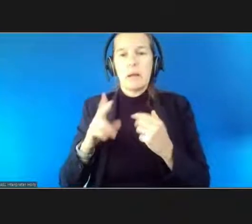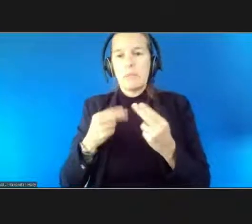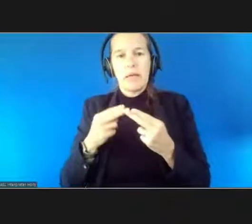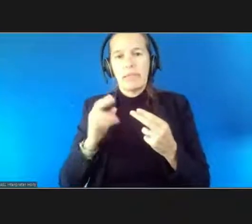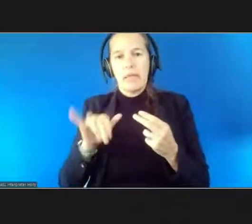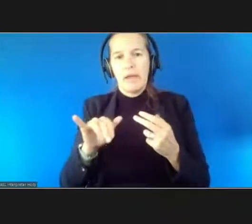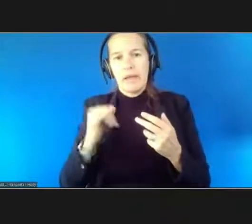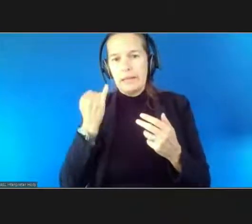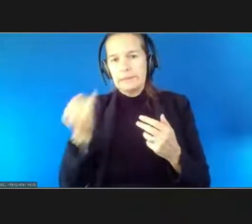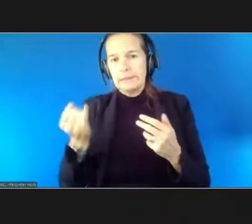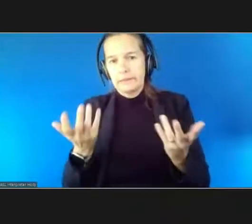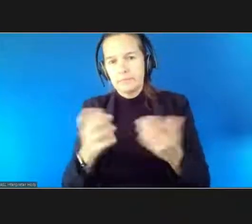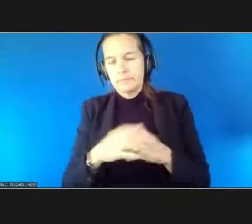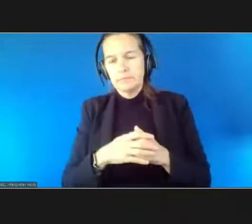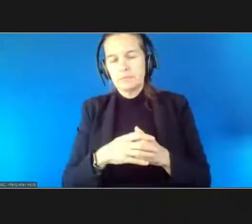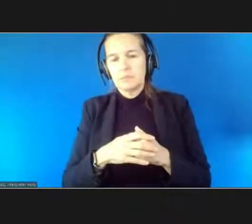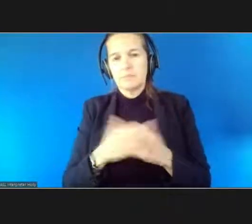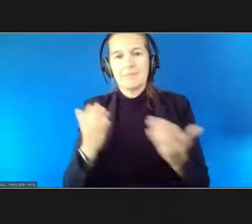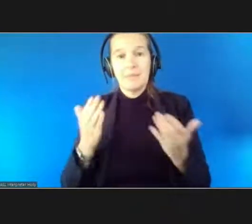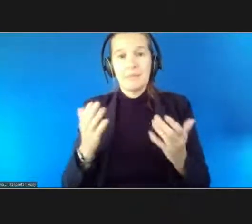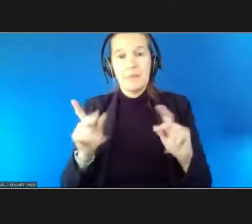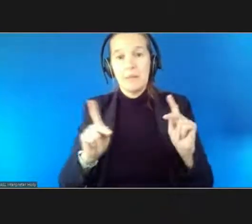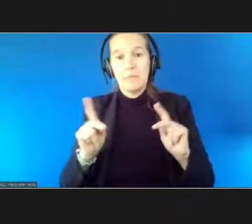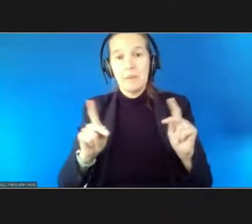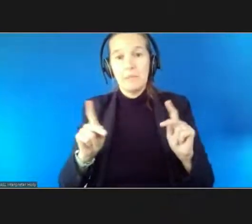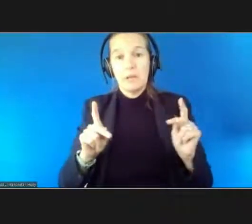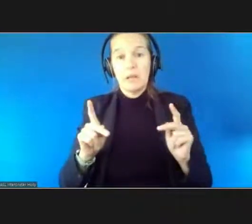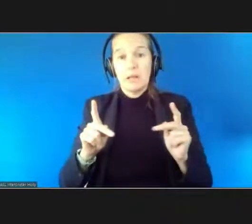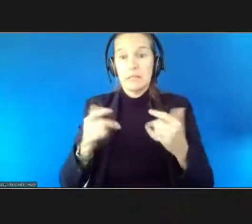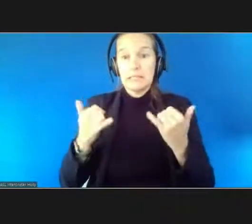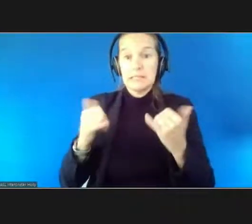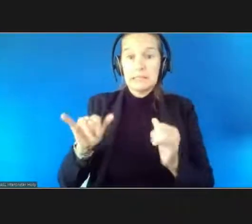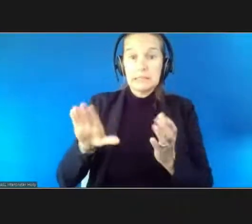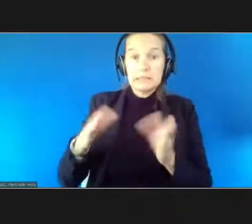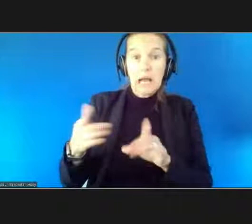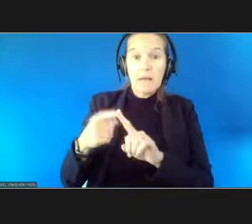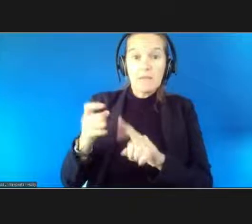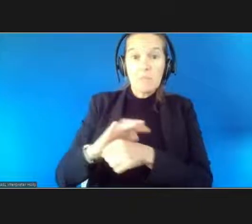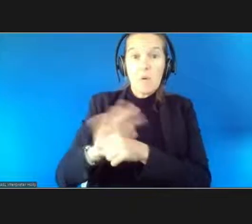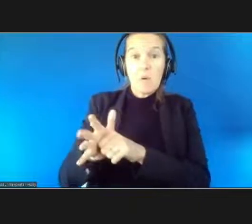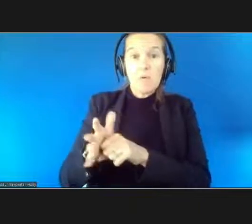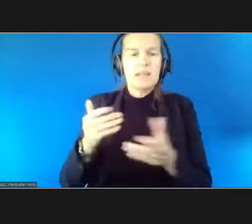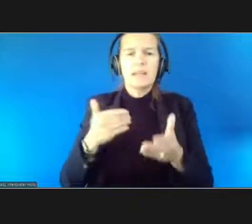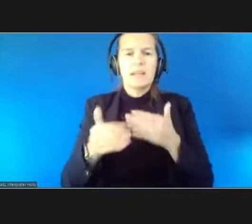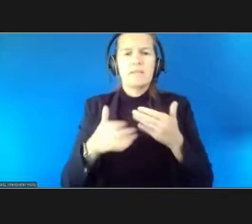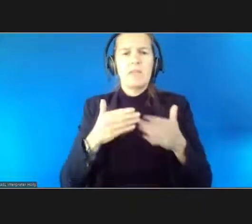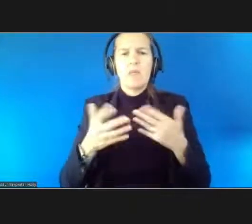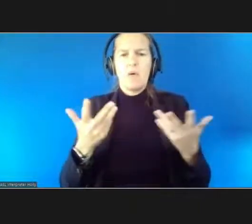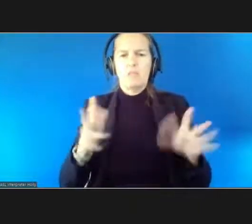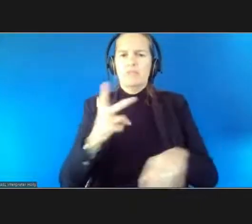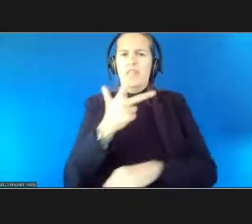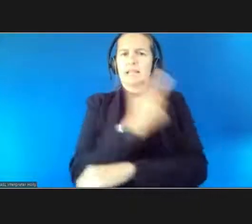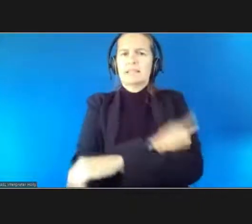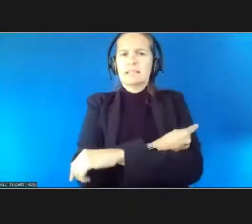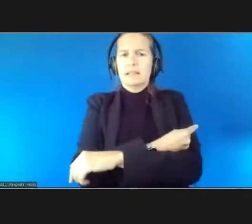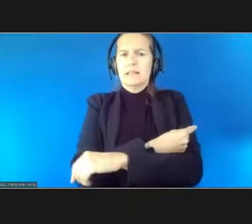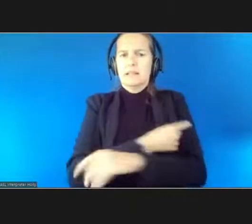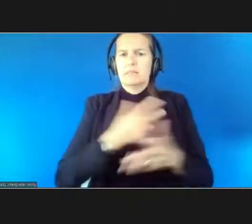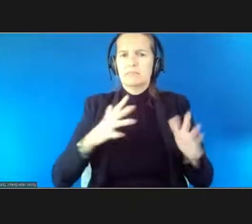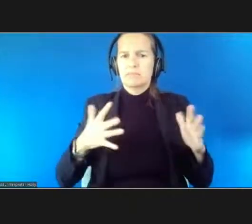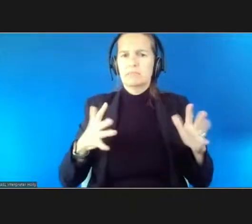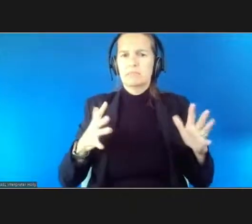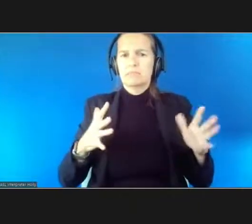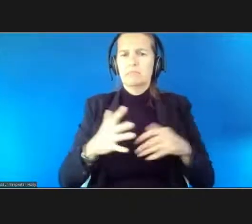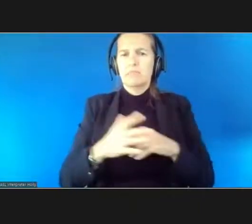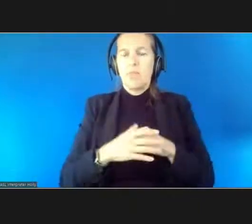that, people may still be dying from COVID even if they're vaccinated, or, that vaccination